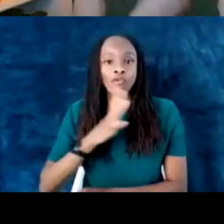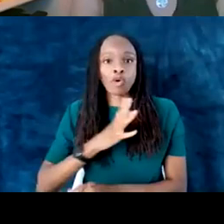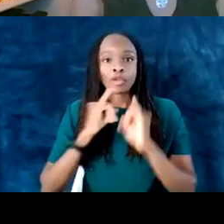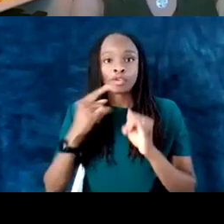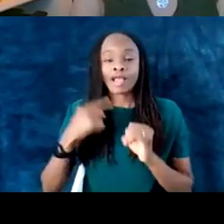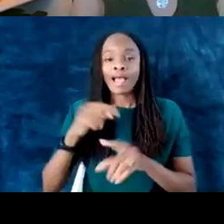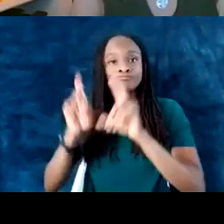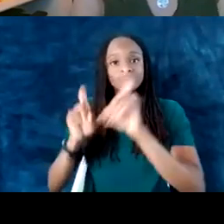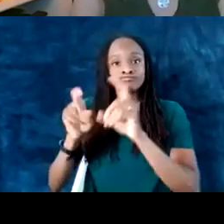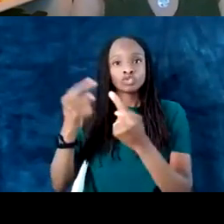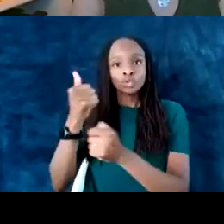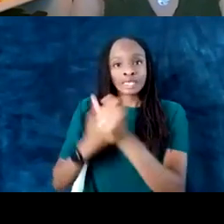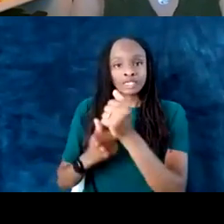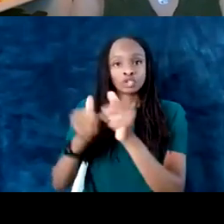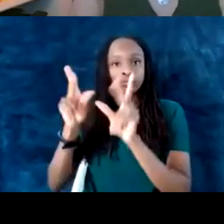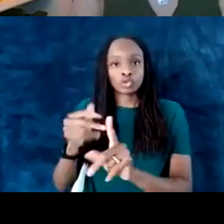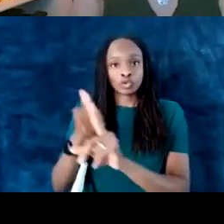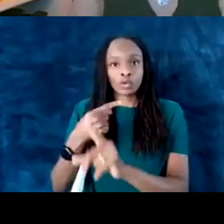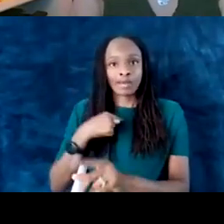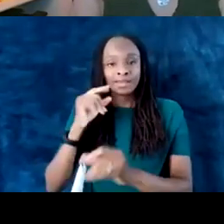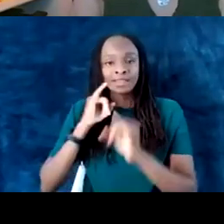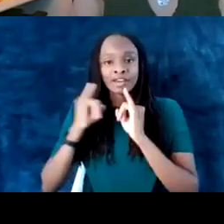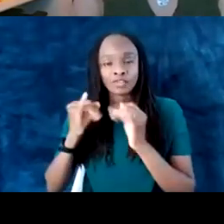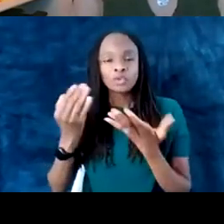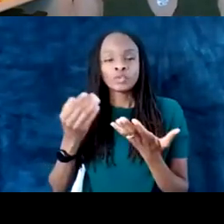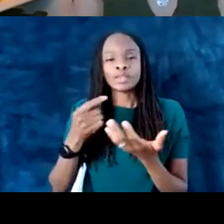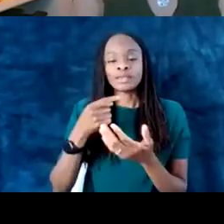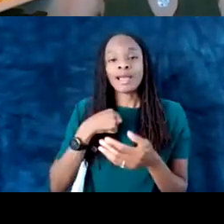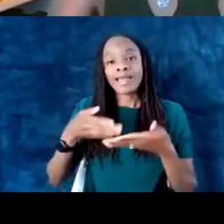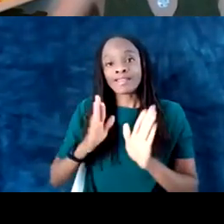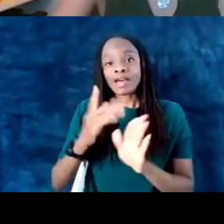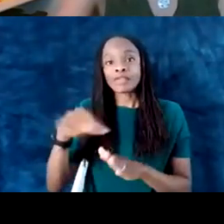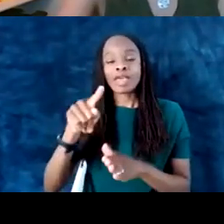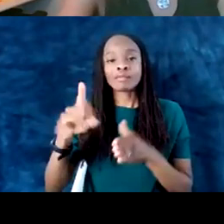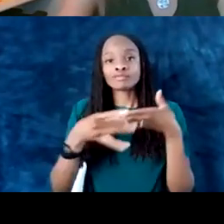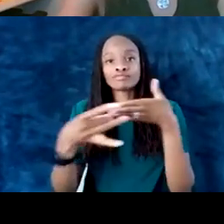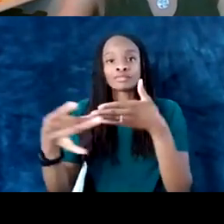same questions to each interviewee, but I allowed them to take the conversation where they felt it needed to go.